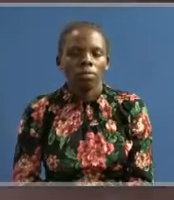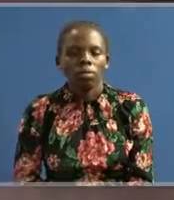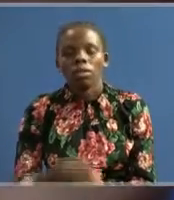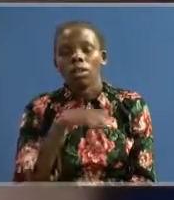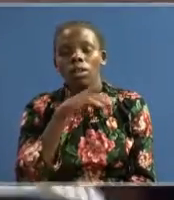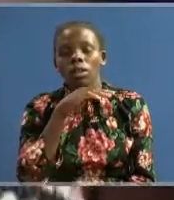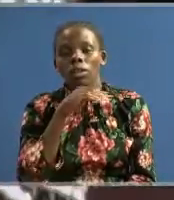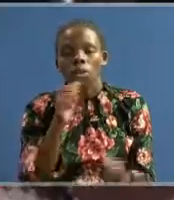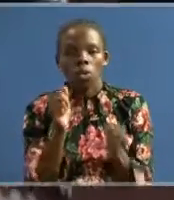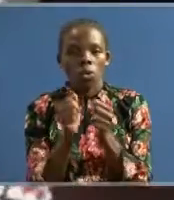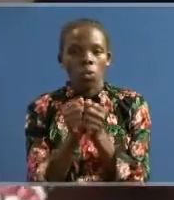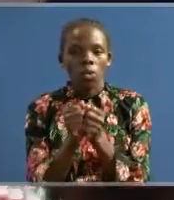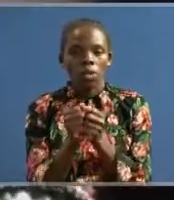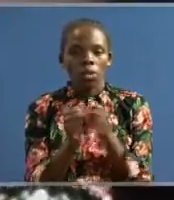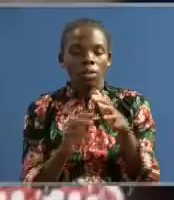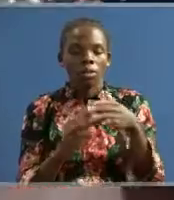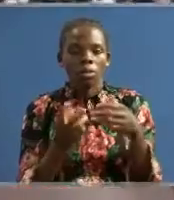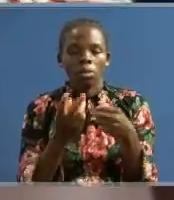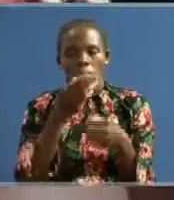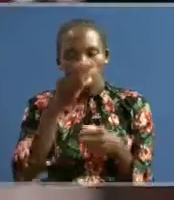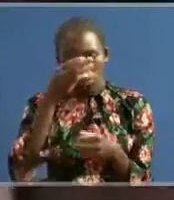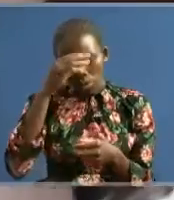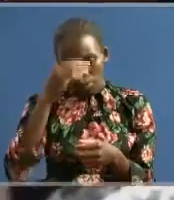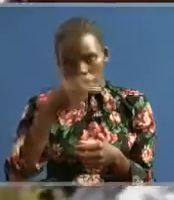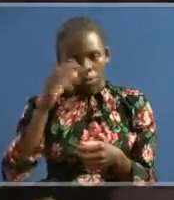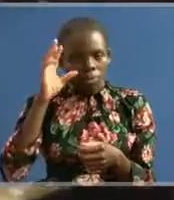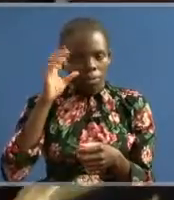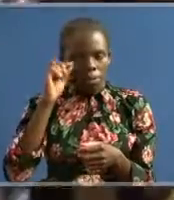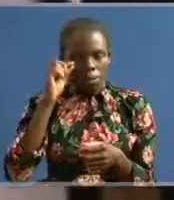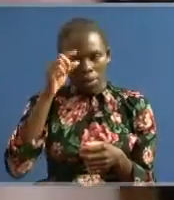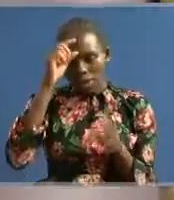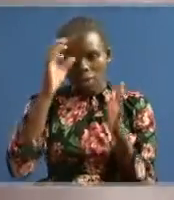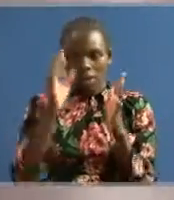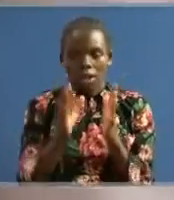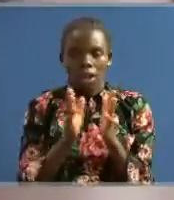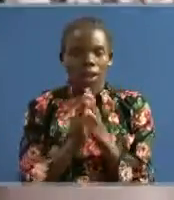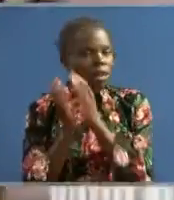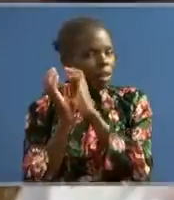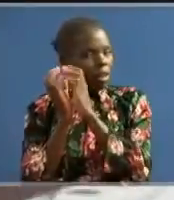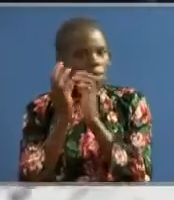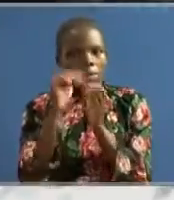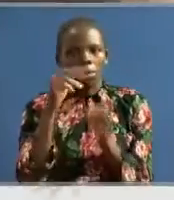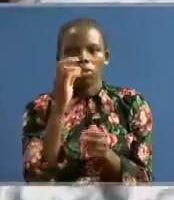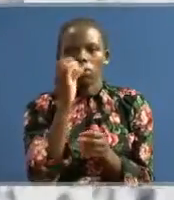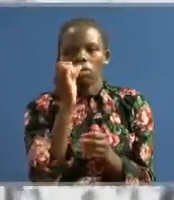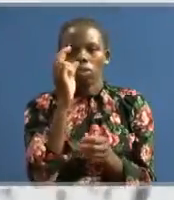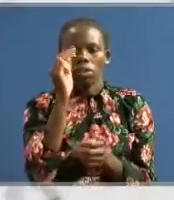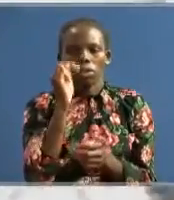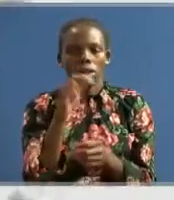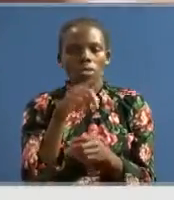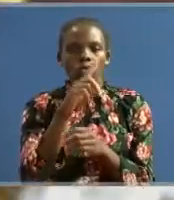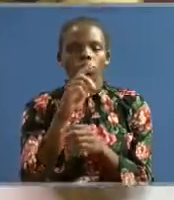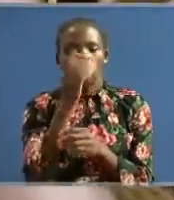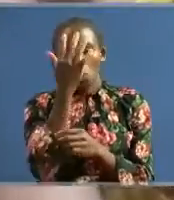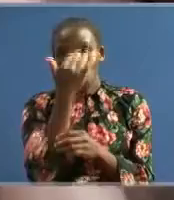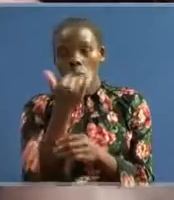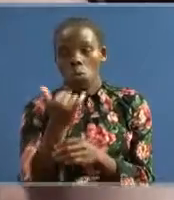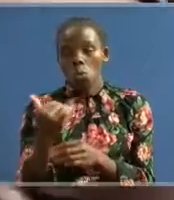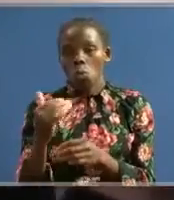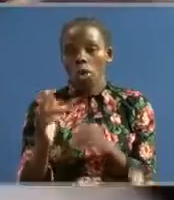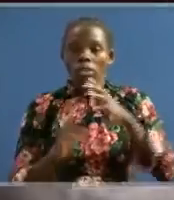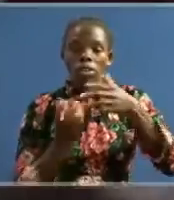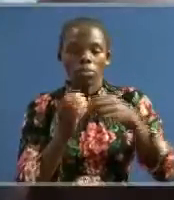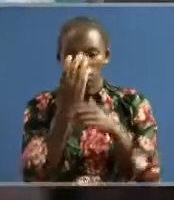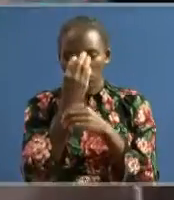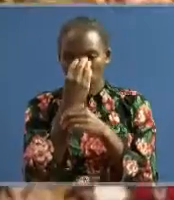Raila Odinga, together with his deputy party leader, Mombasa Governor Hali Hassan Joho, and Kilifi Governor Amason Kingi, have questioned why Deputy President